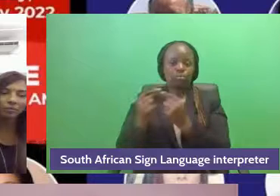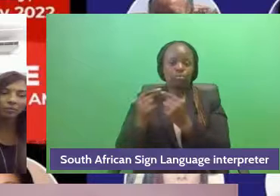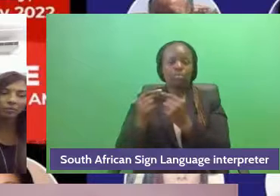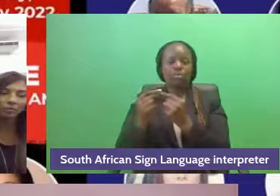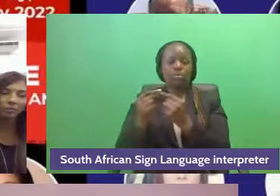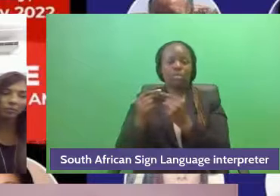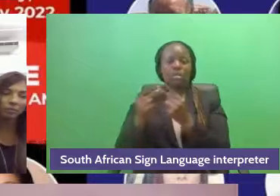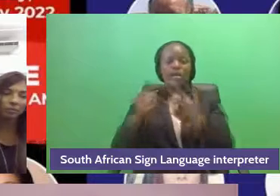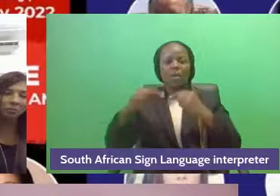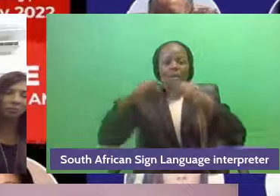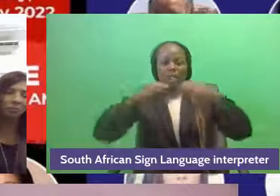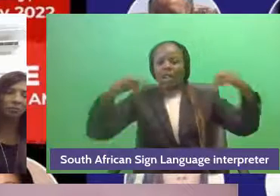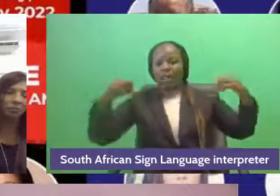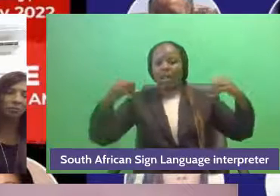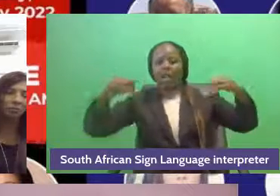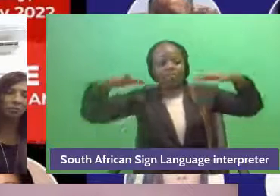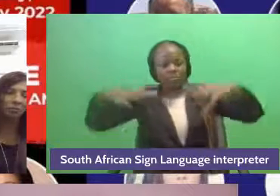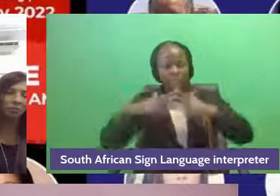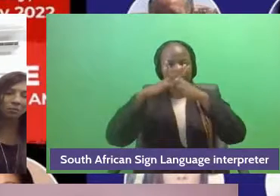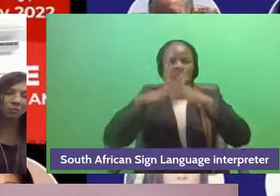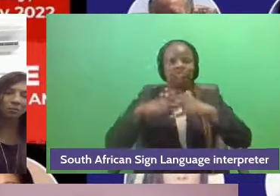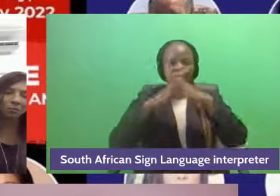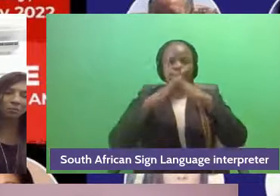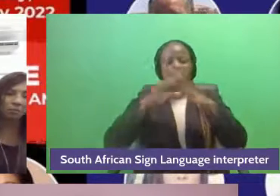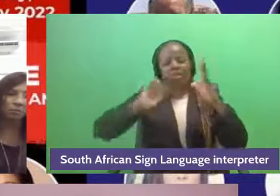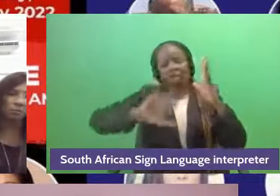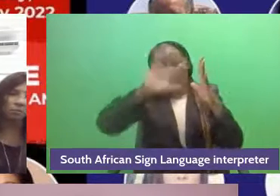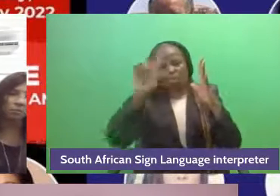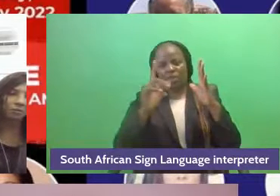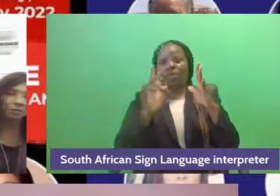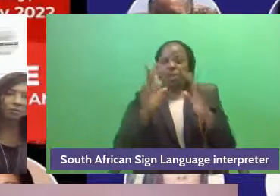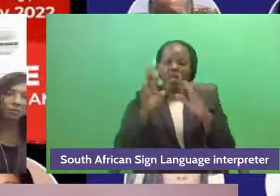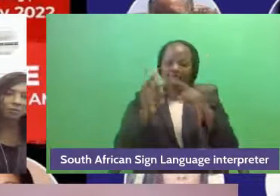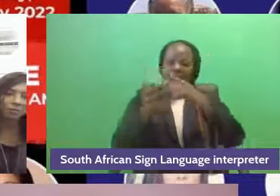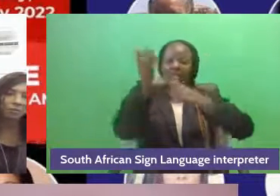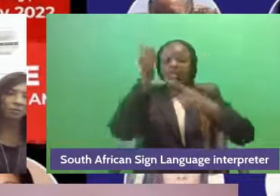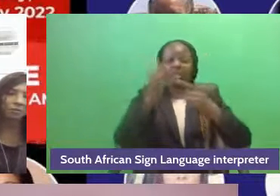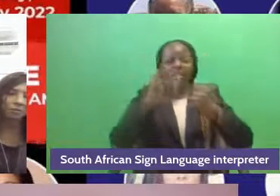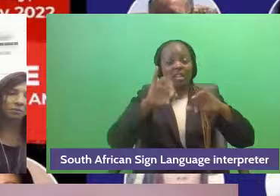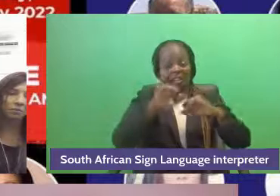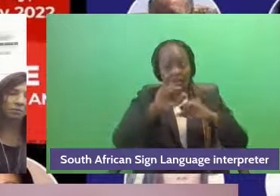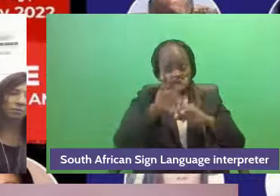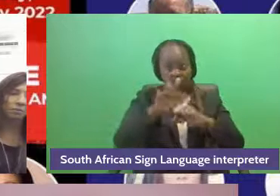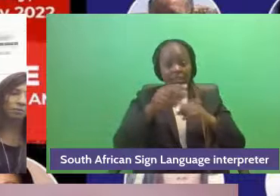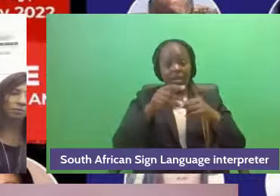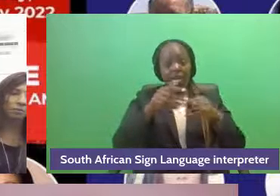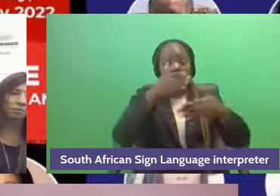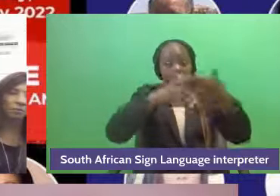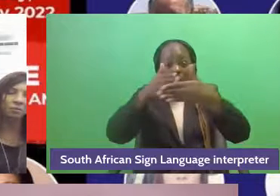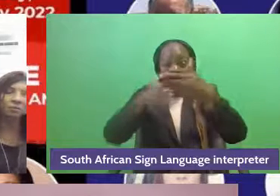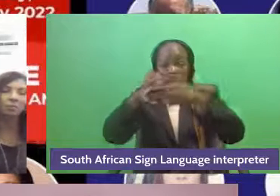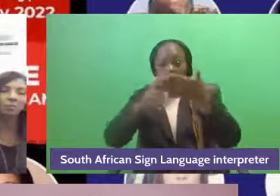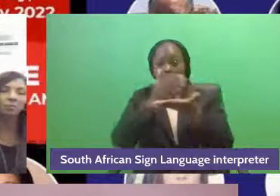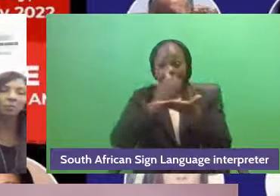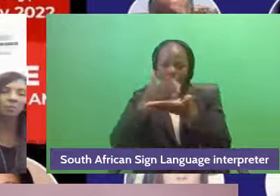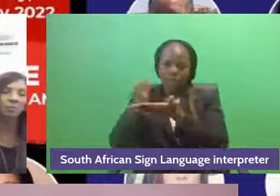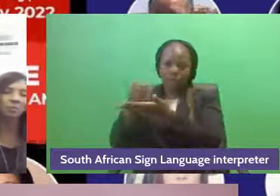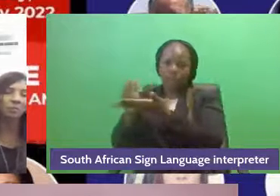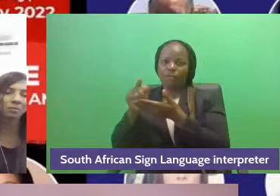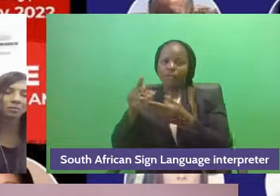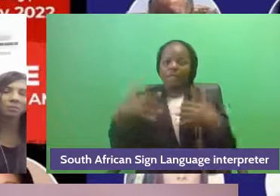as we're always saying, we are a united South Africa. So if you could just break down those walls and those stereotypes and that